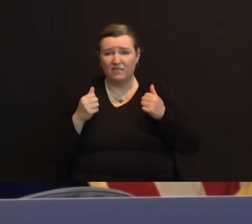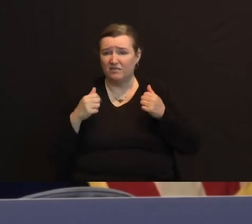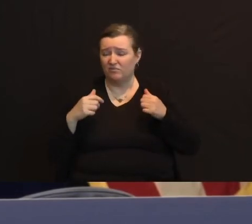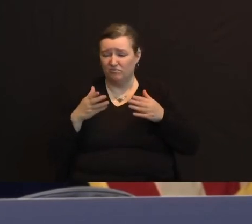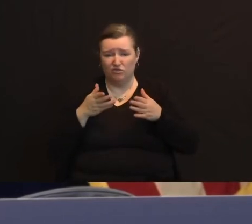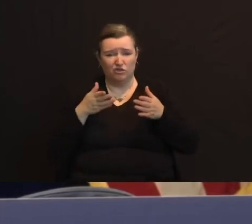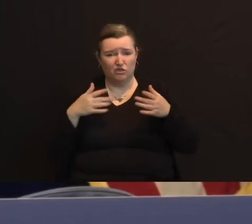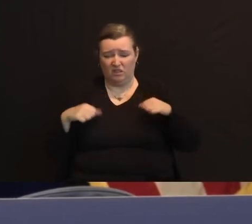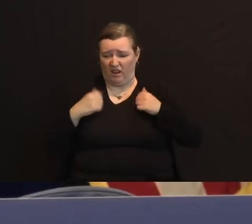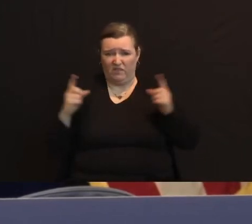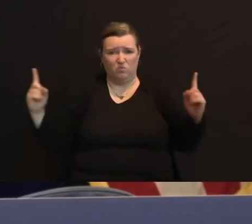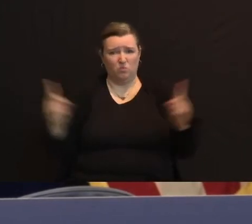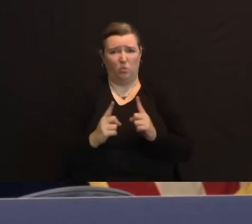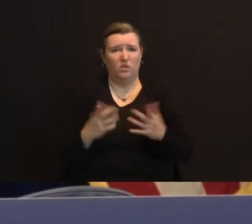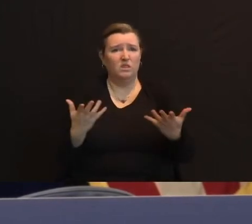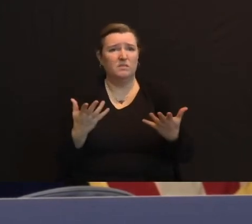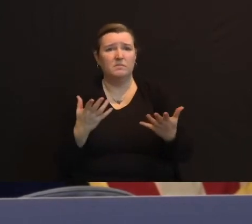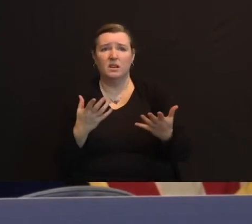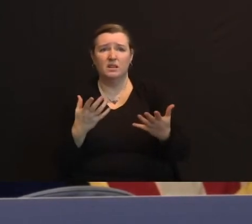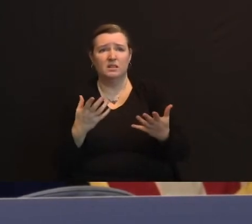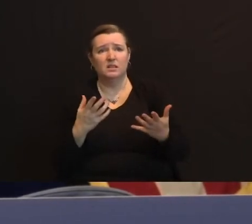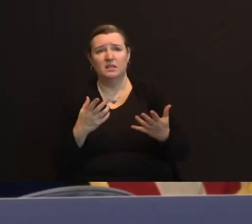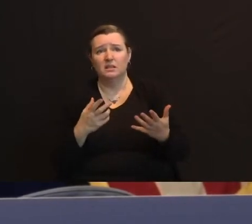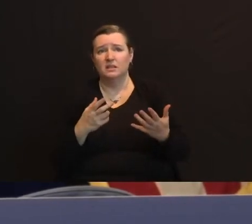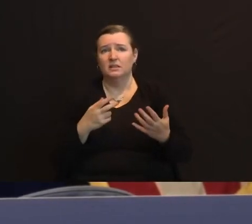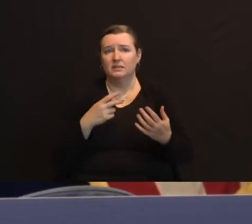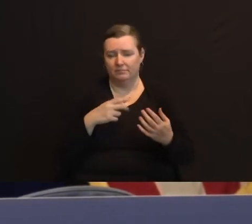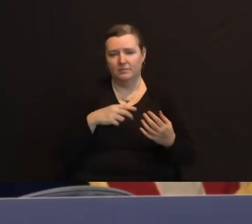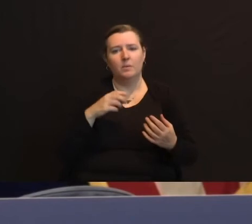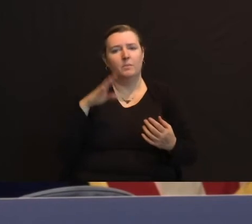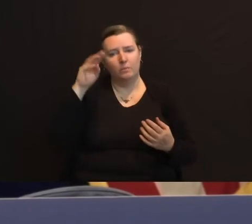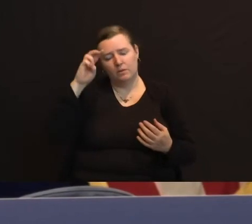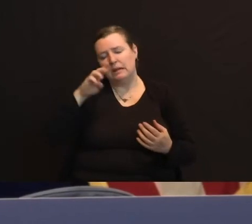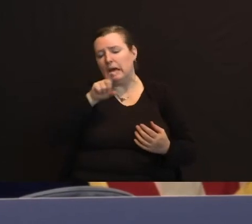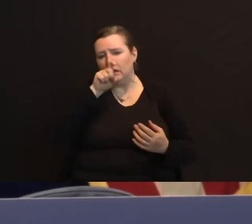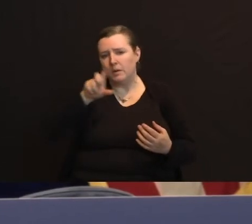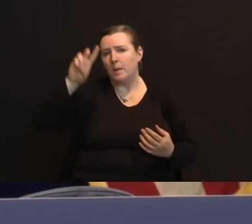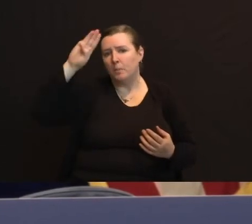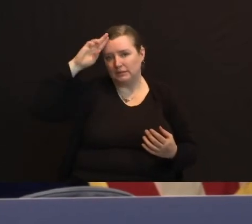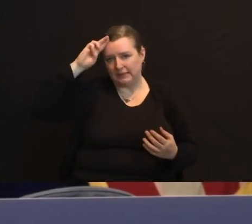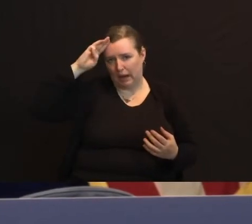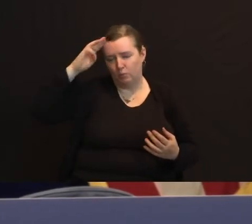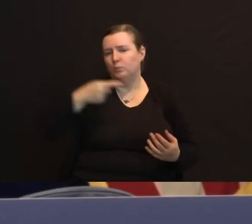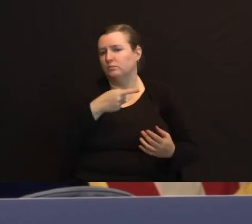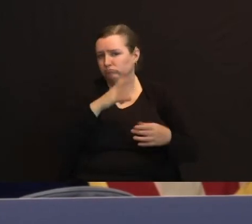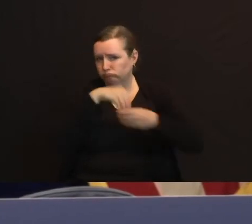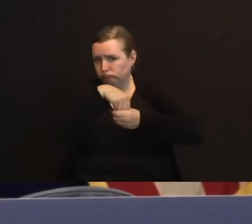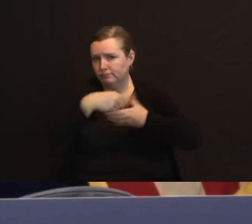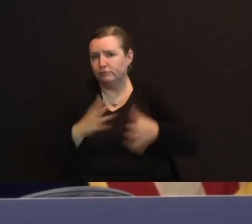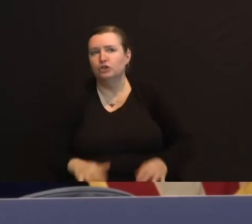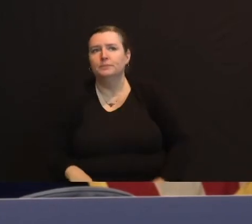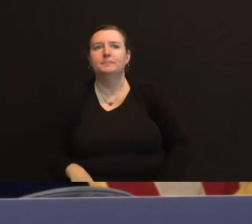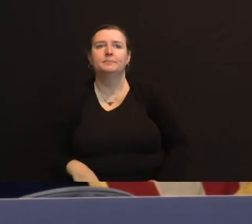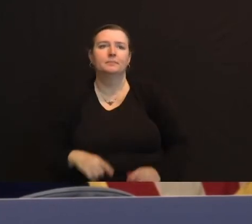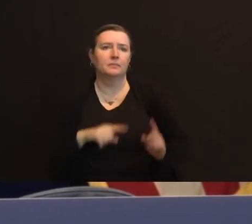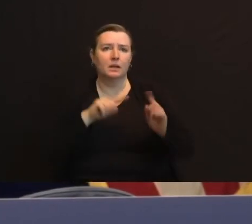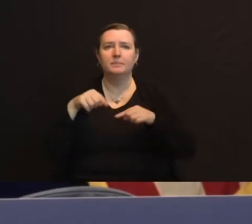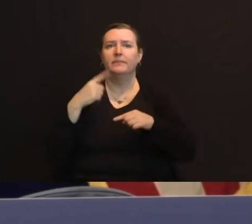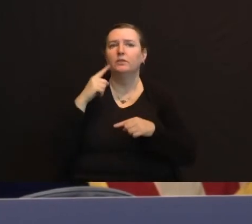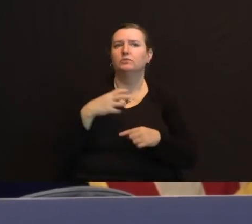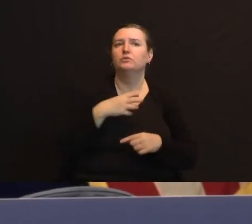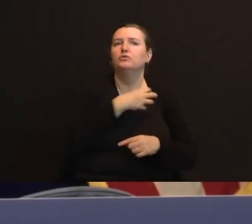Scout, giving back to his community. He's one of the few attendees of our Trooper Youth Week. When he was